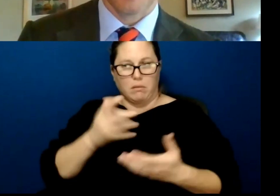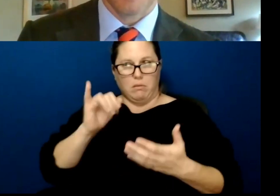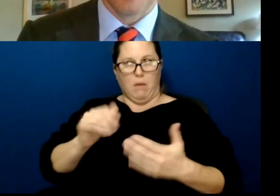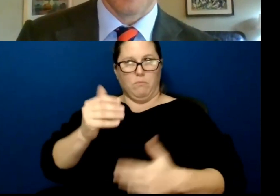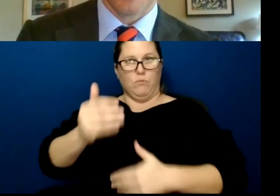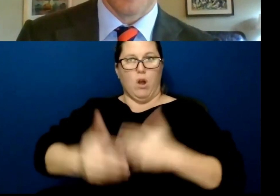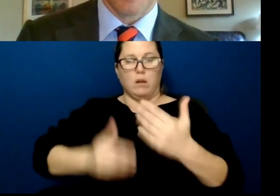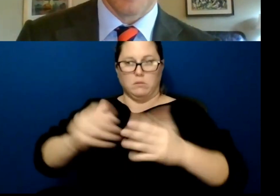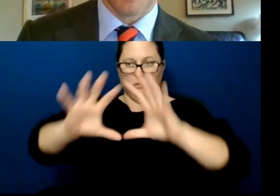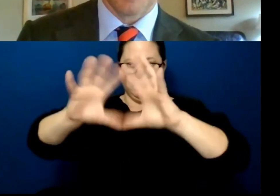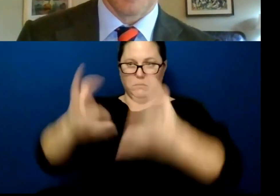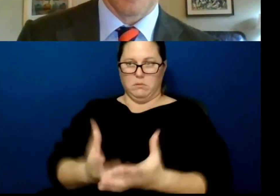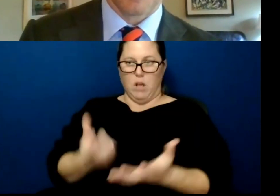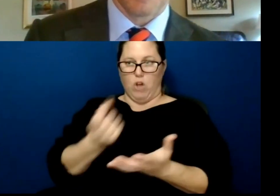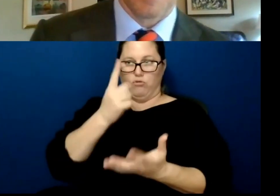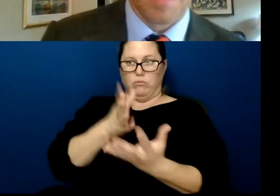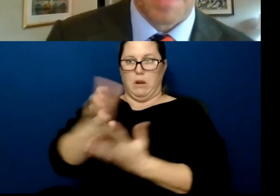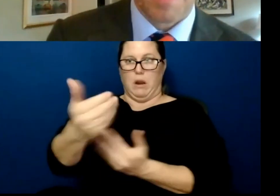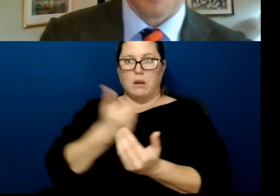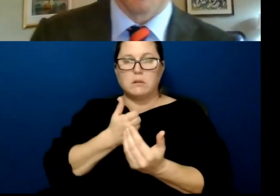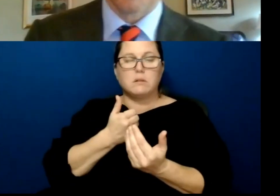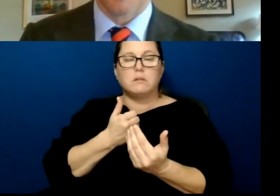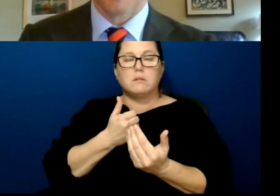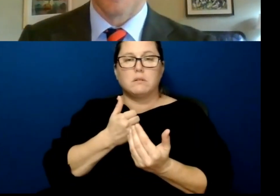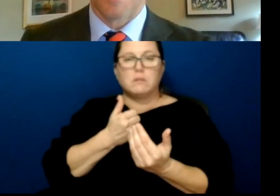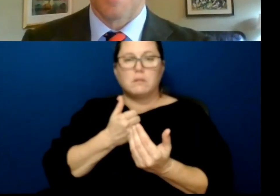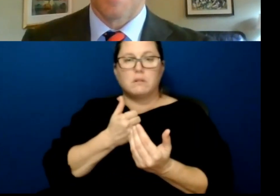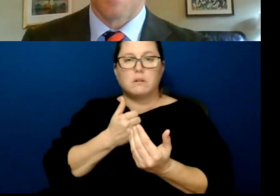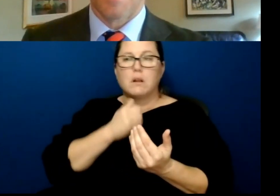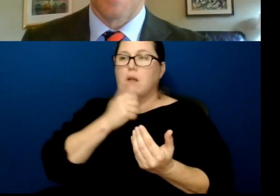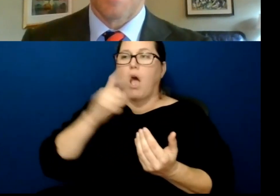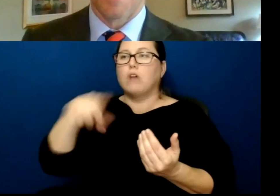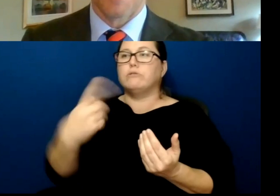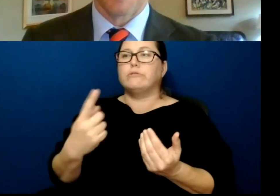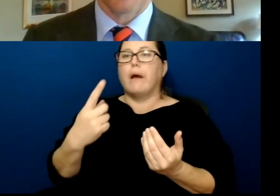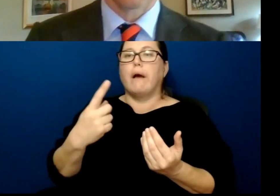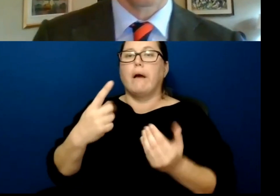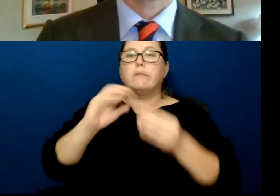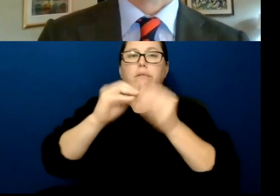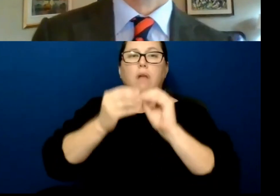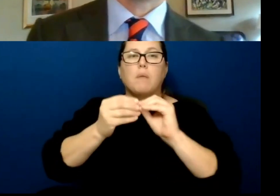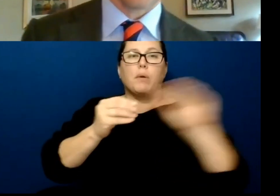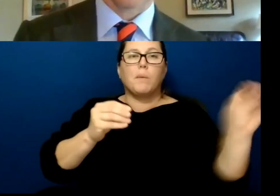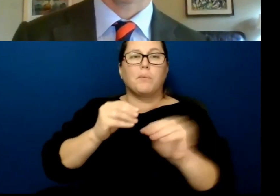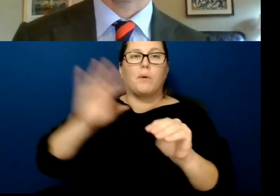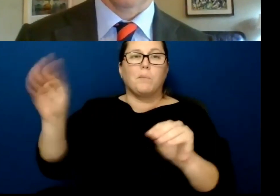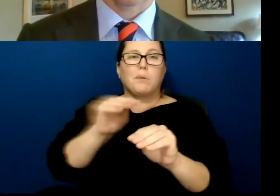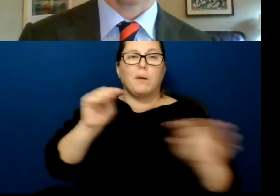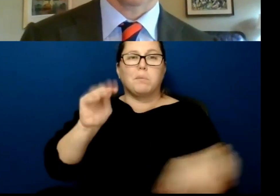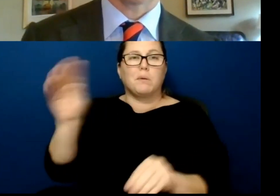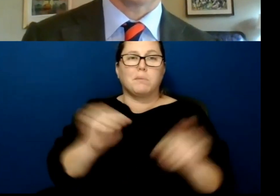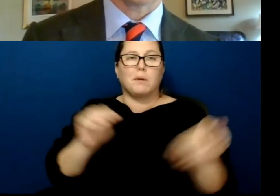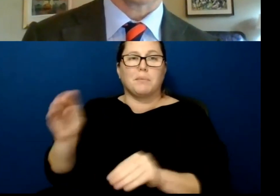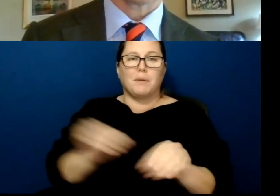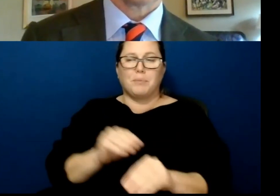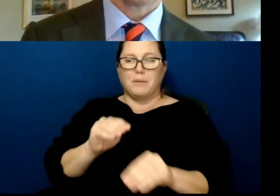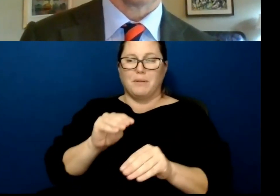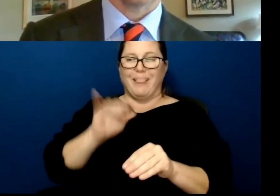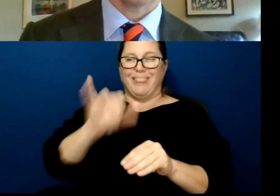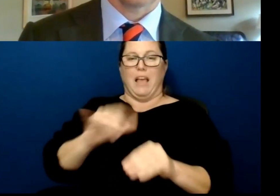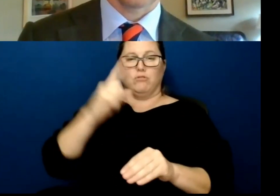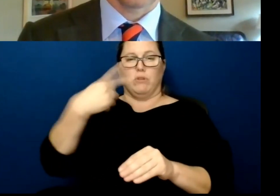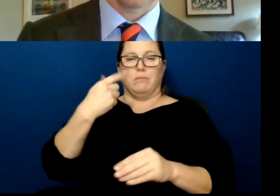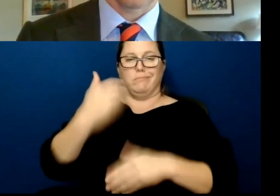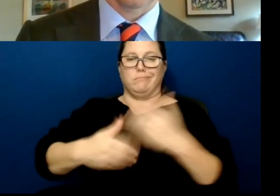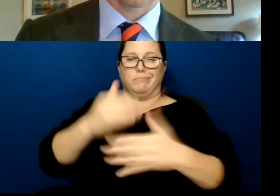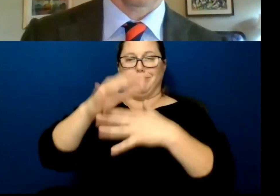process. It's not just rearranging numbers on a page. It really is understanding where these